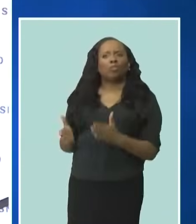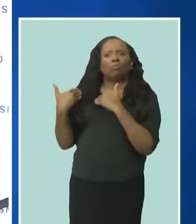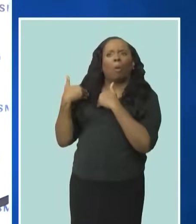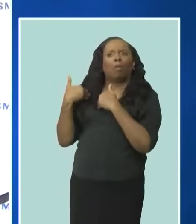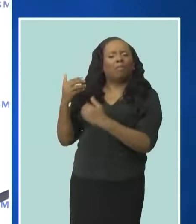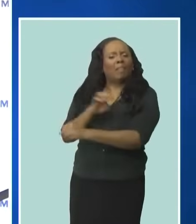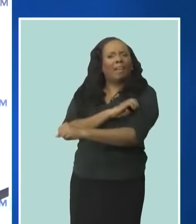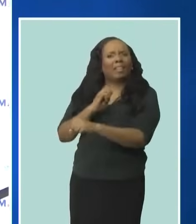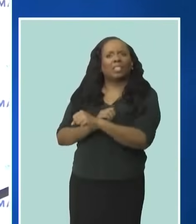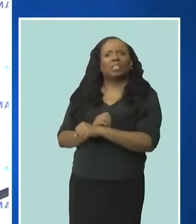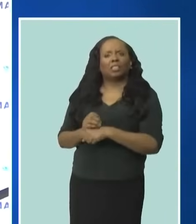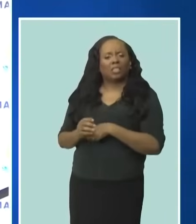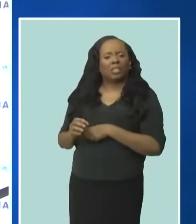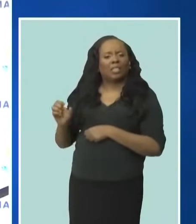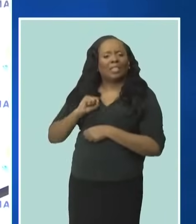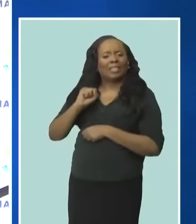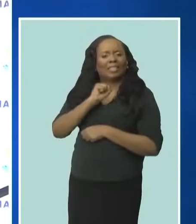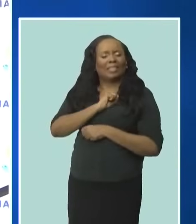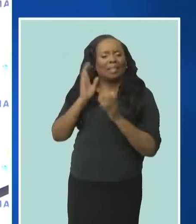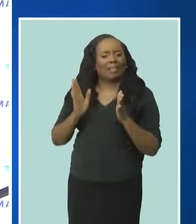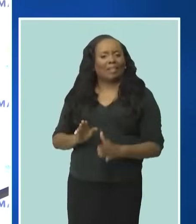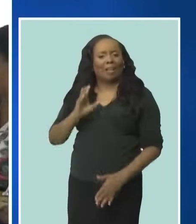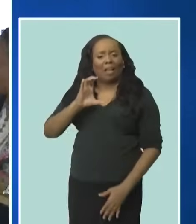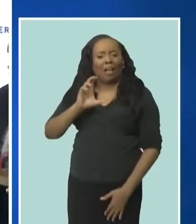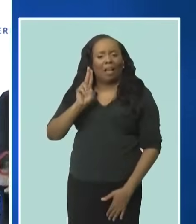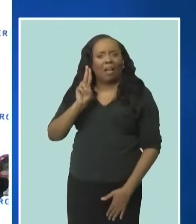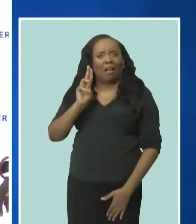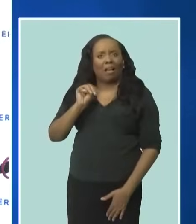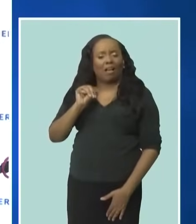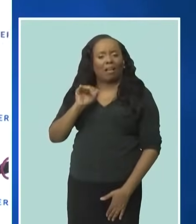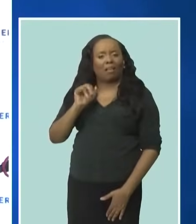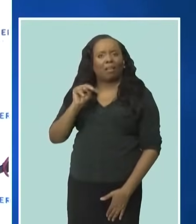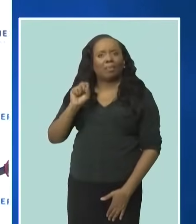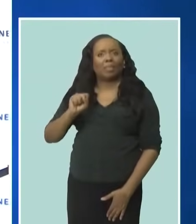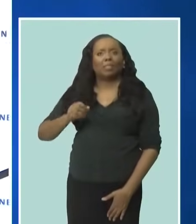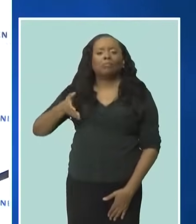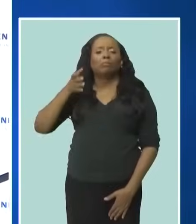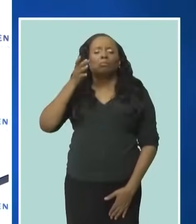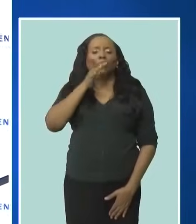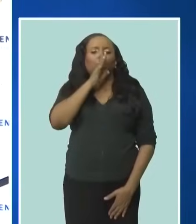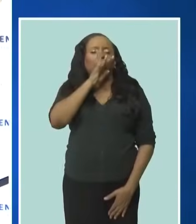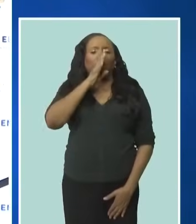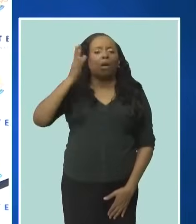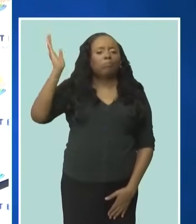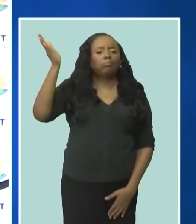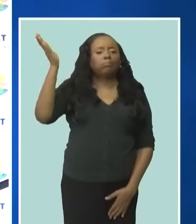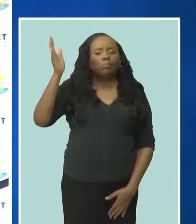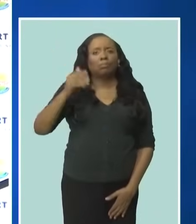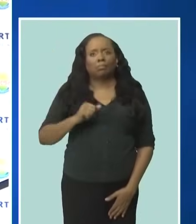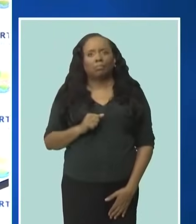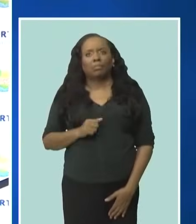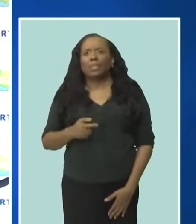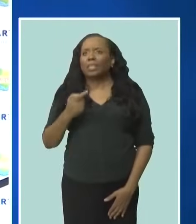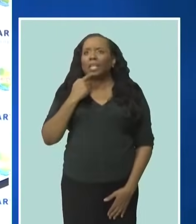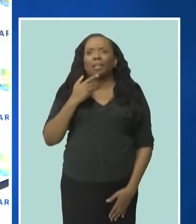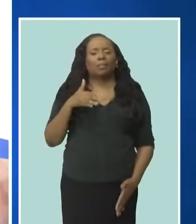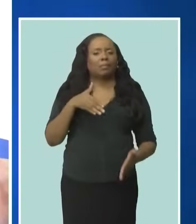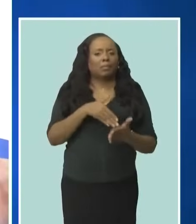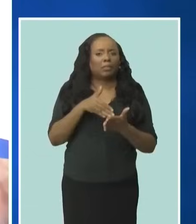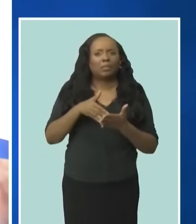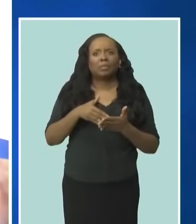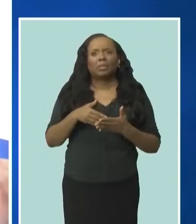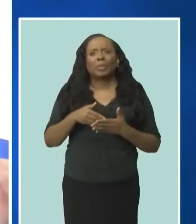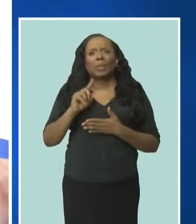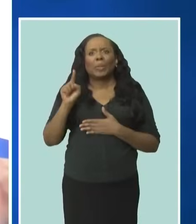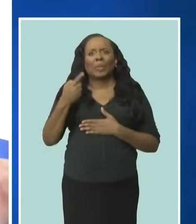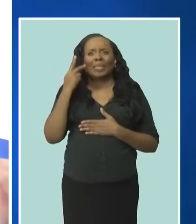Business, Senator Lisa Cummins. Speaking at the awards ceremony of the Youth Energy Entrepreneurship Challenge, she said too often only the